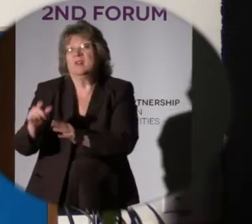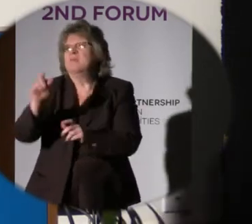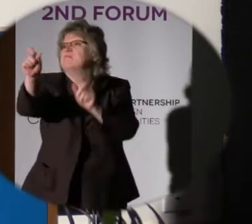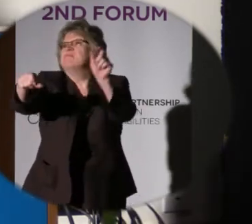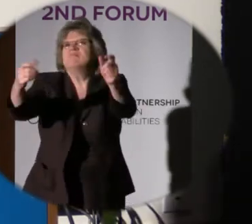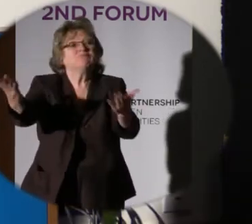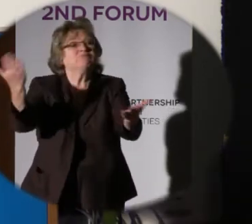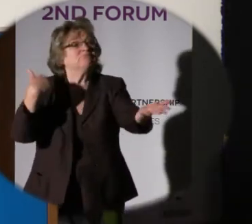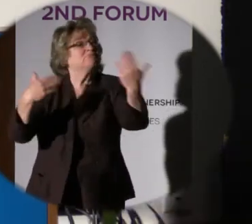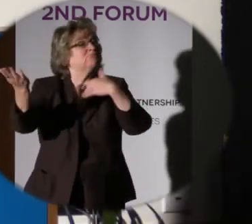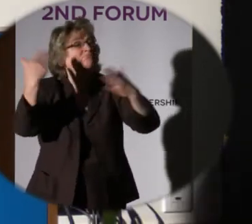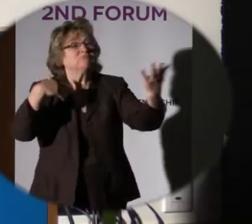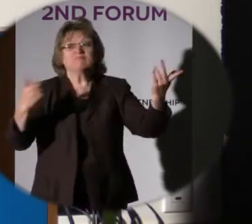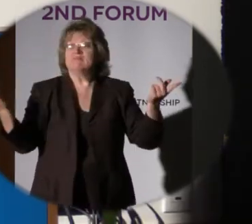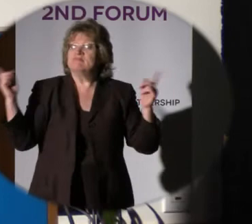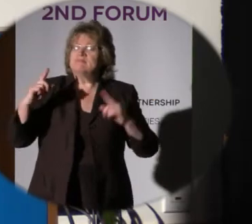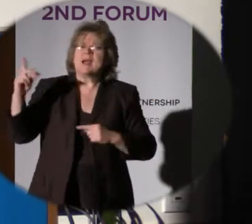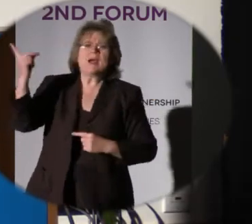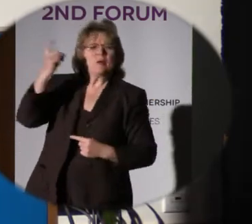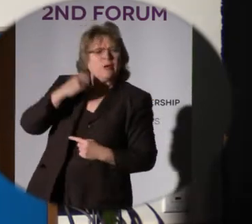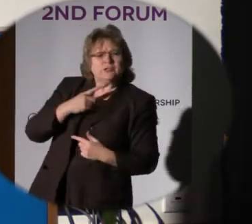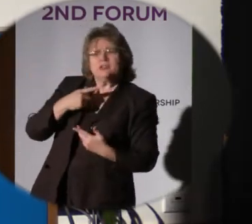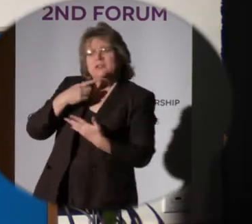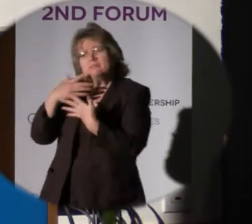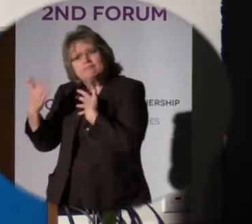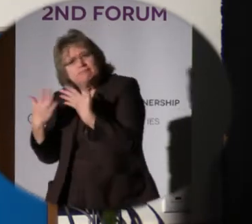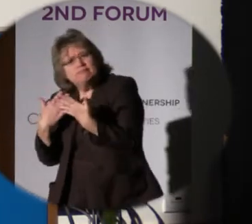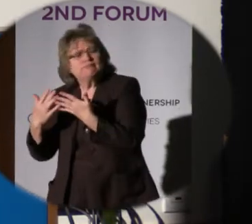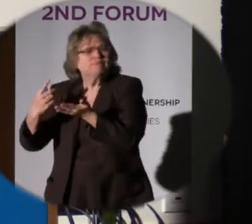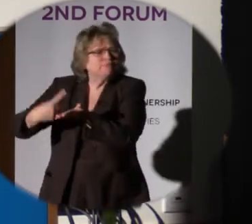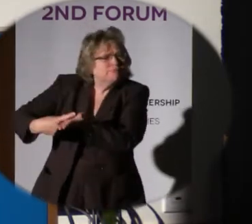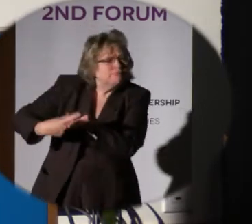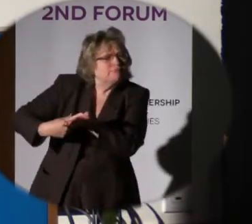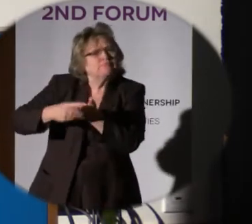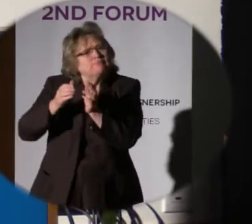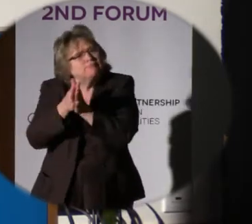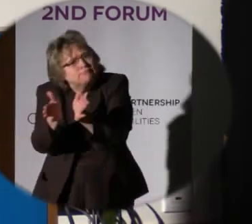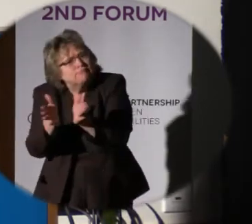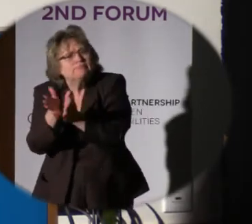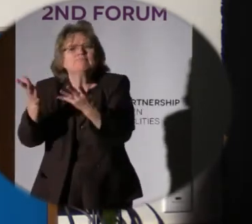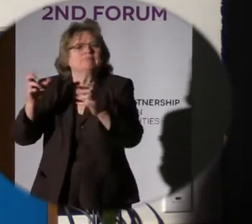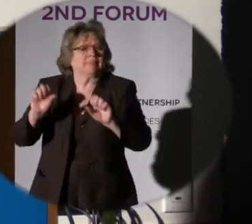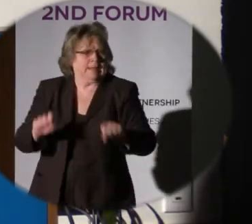the national partnerships that have been organizing over the past year or so.